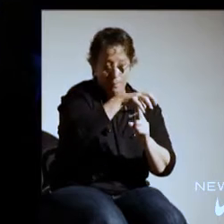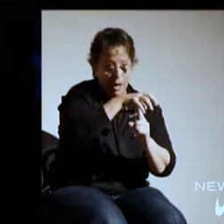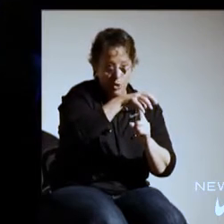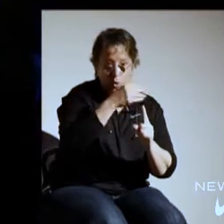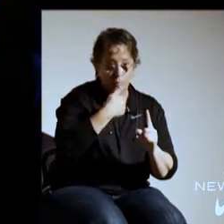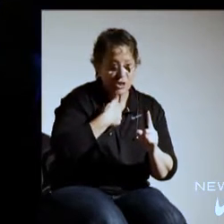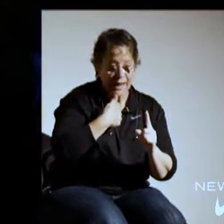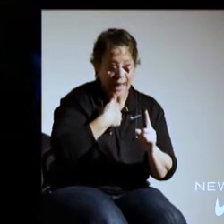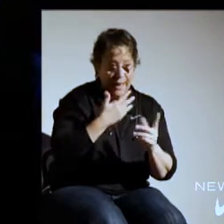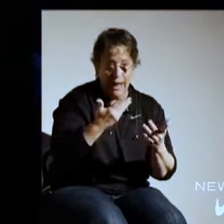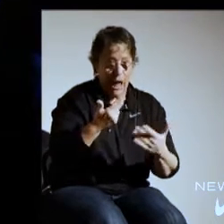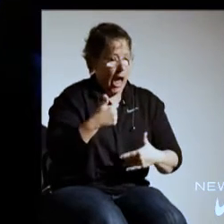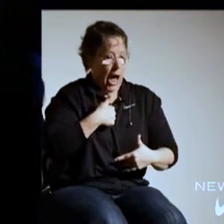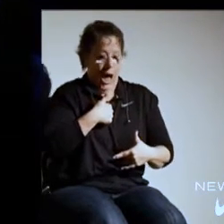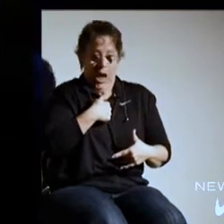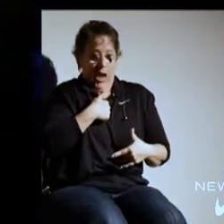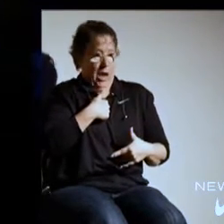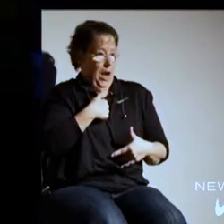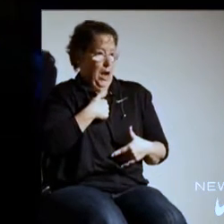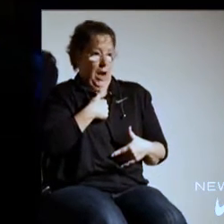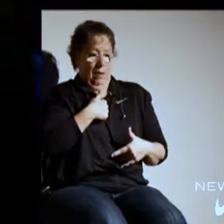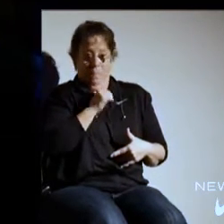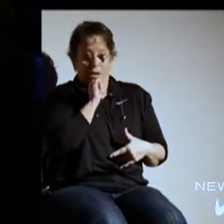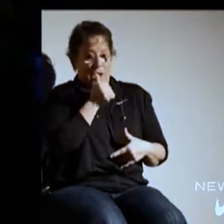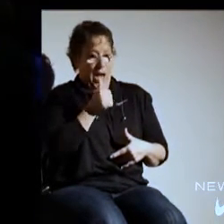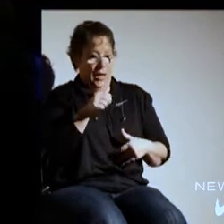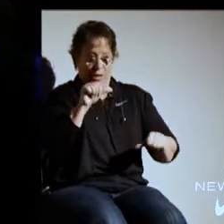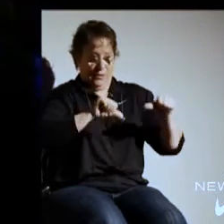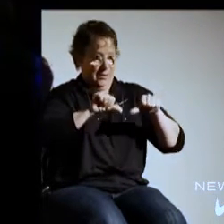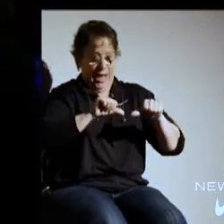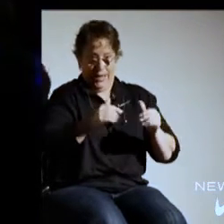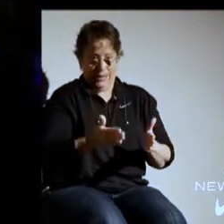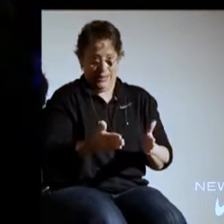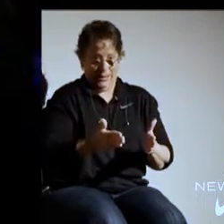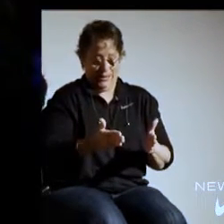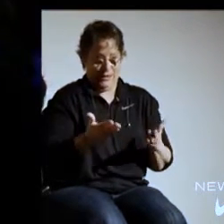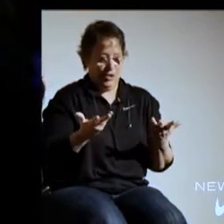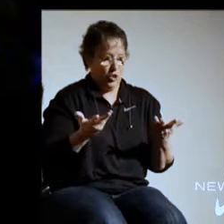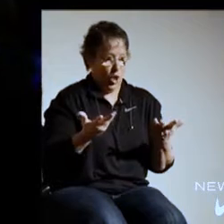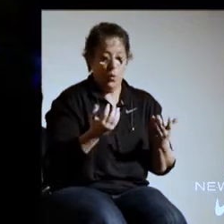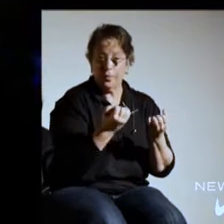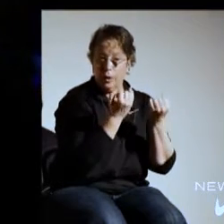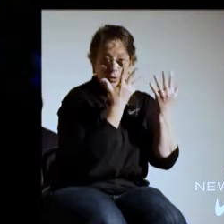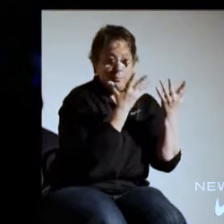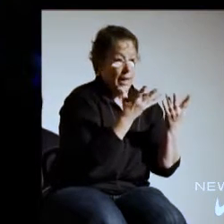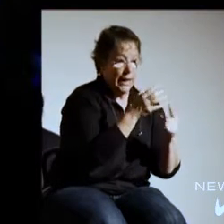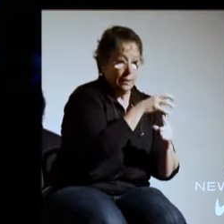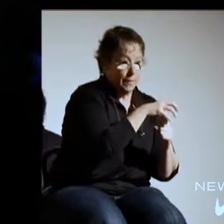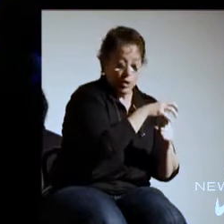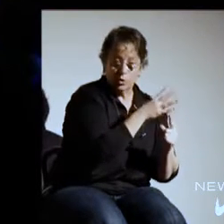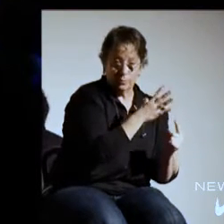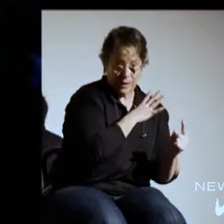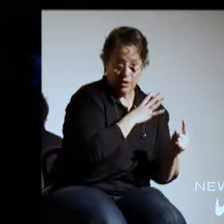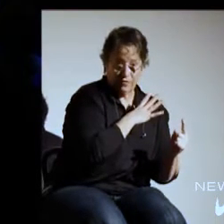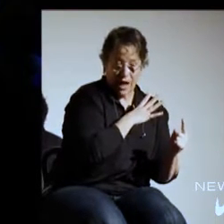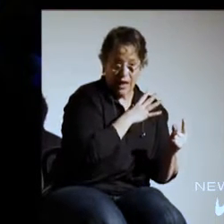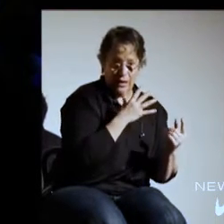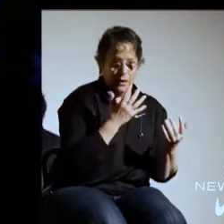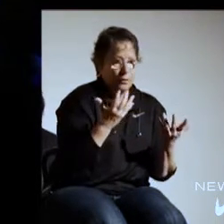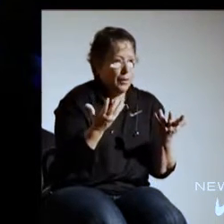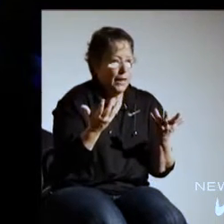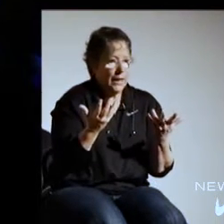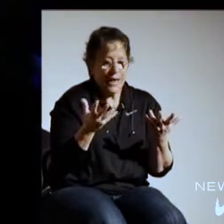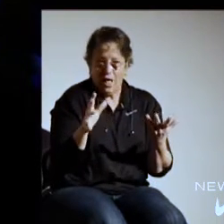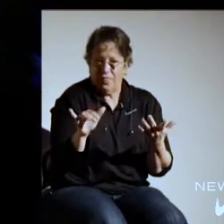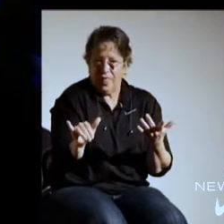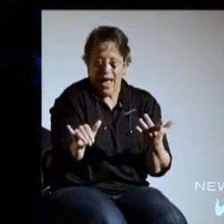I'm not a biologist, by the way. And so it turns out there's lots of mushrooms, and the particular one that she ate,